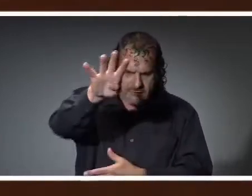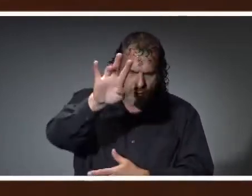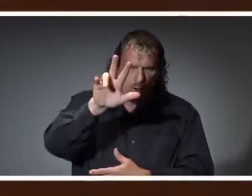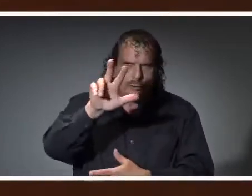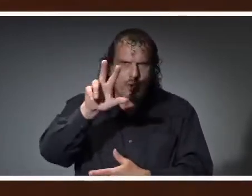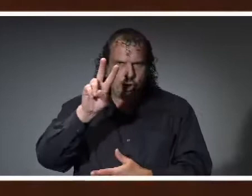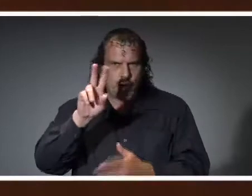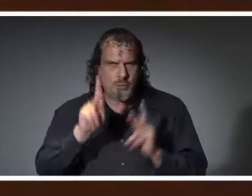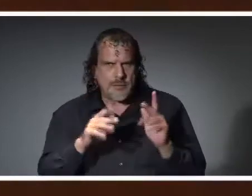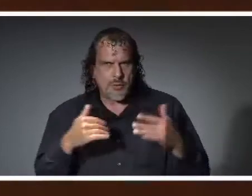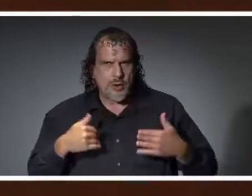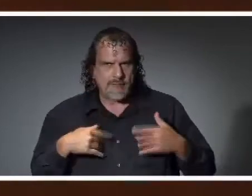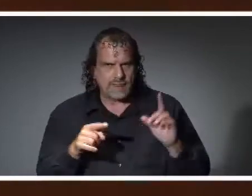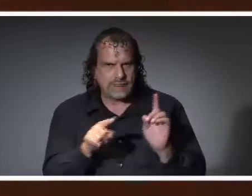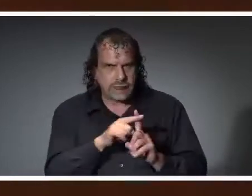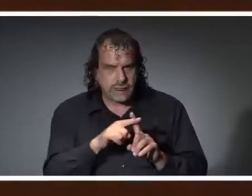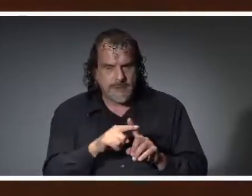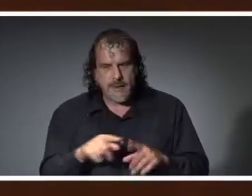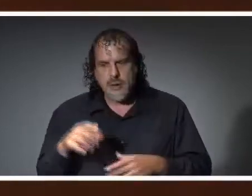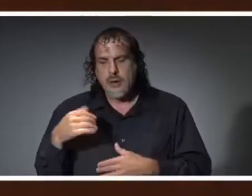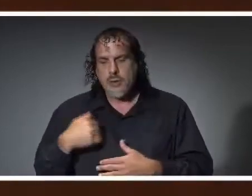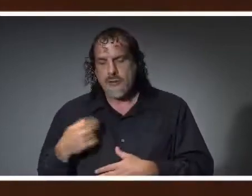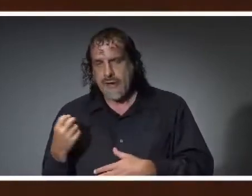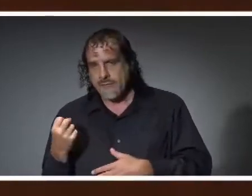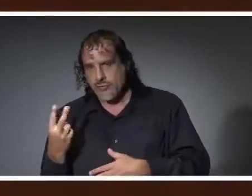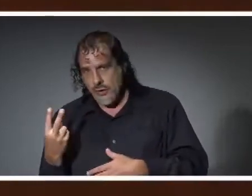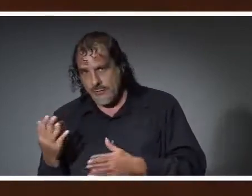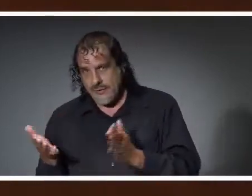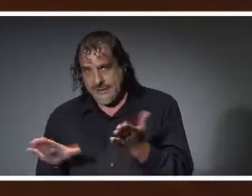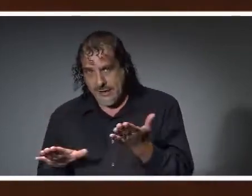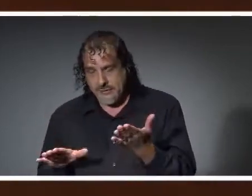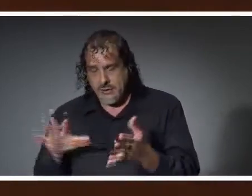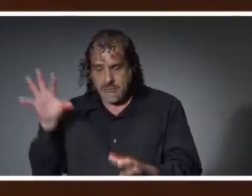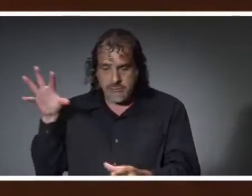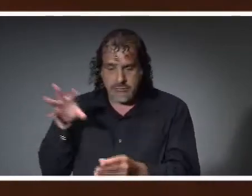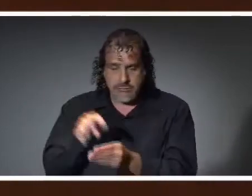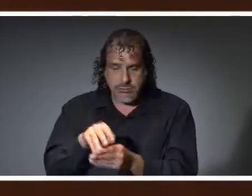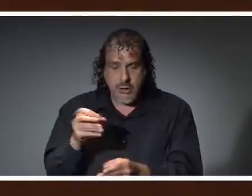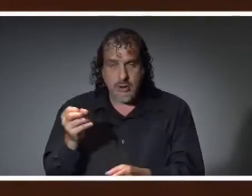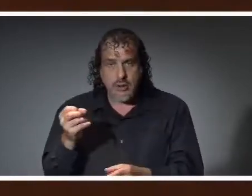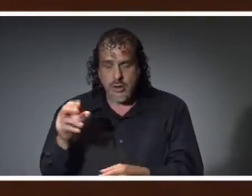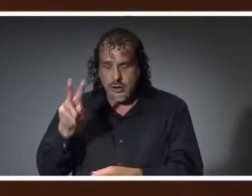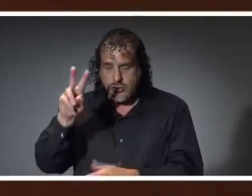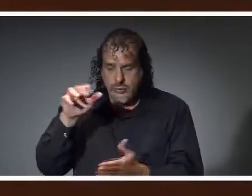92,432. We are sadly reporting 12 additional deaths, bringing our total death toll up to